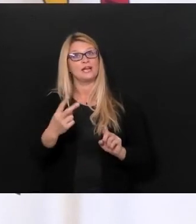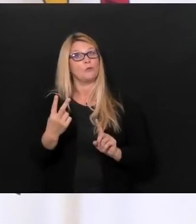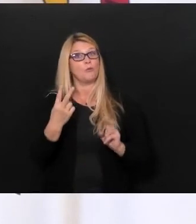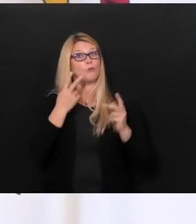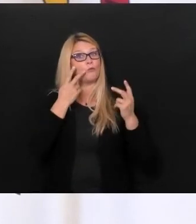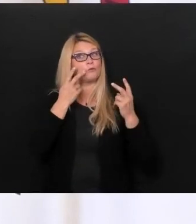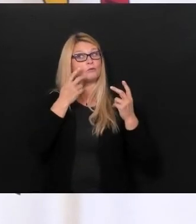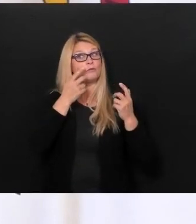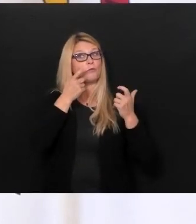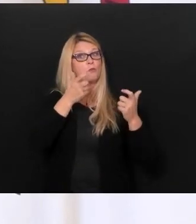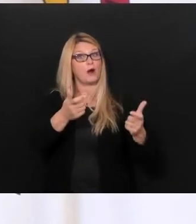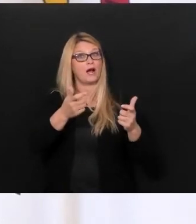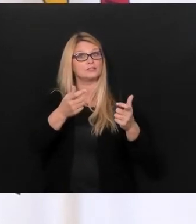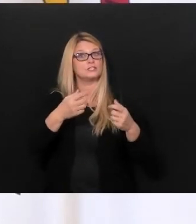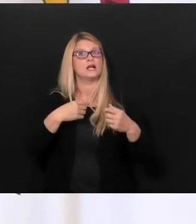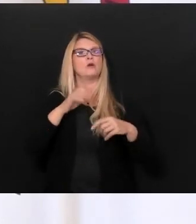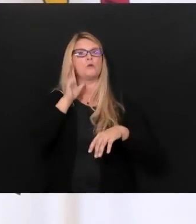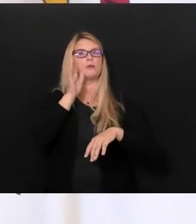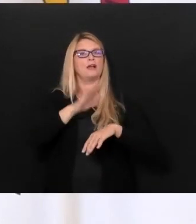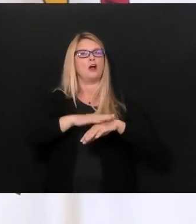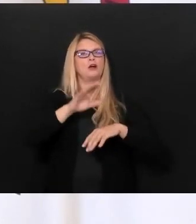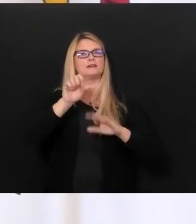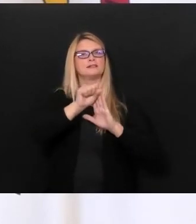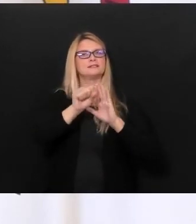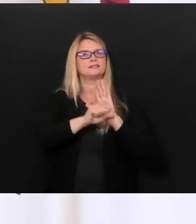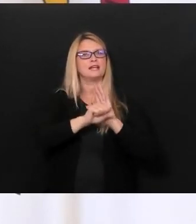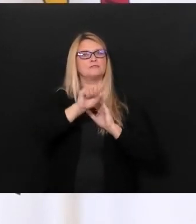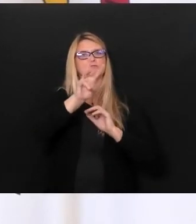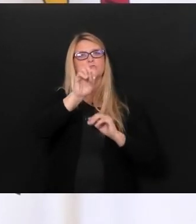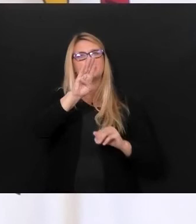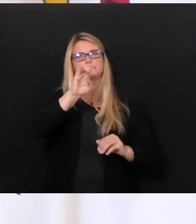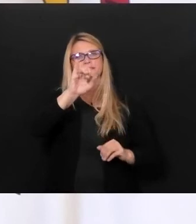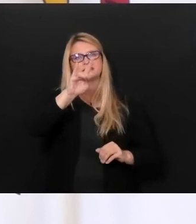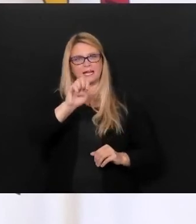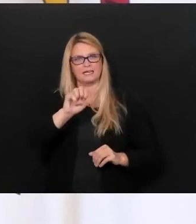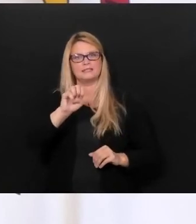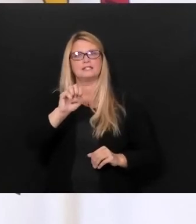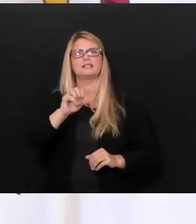be broadcast statewide on my website and social media, and it'll